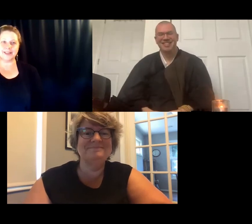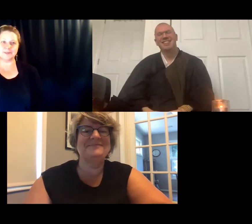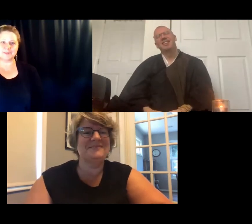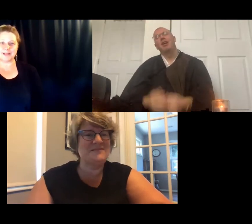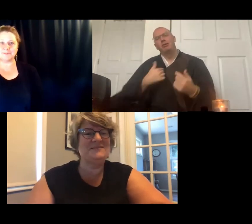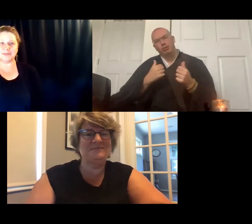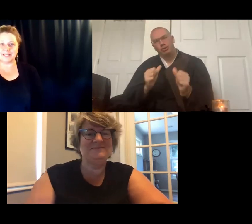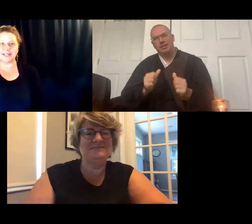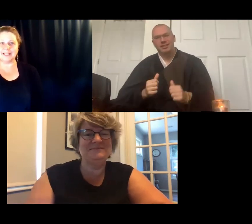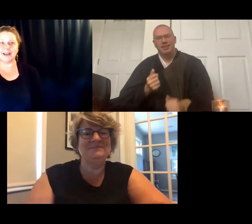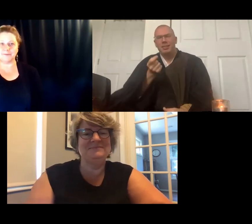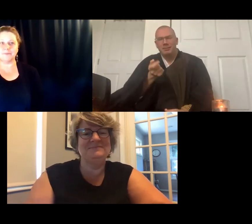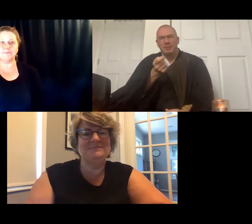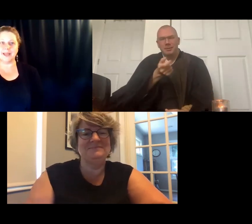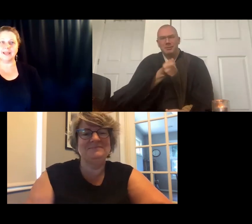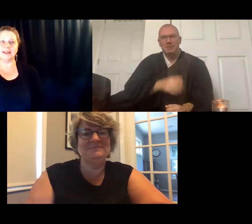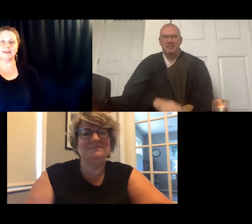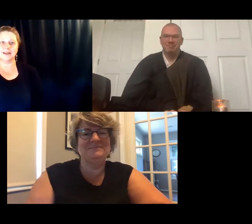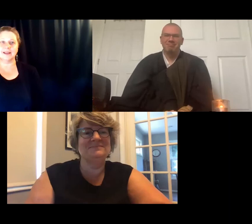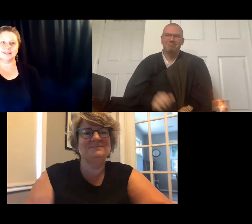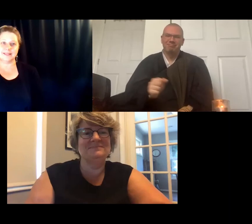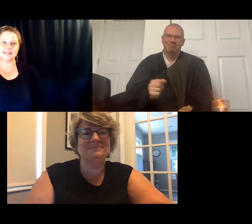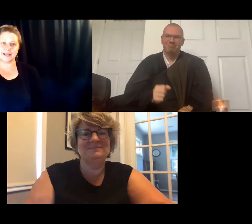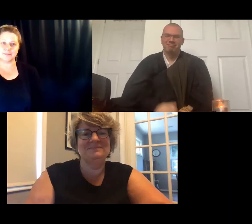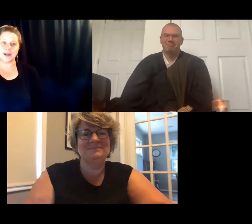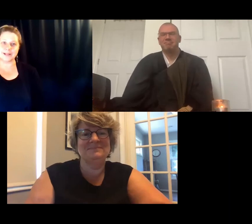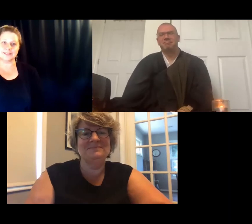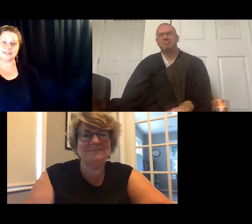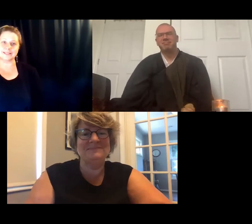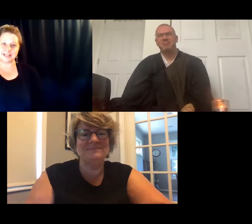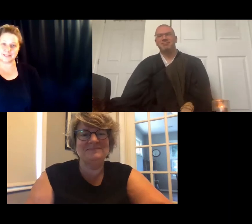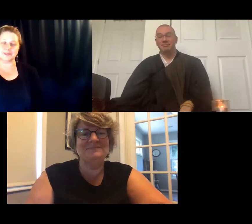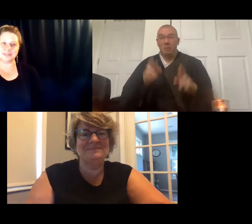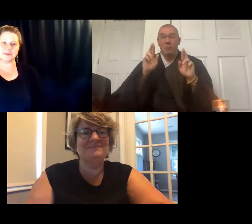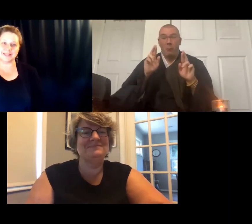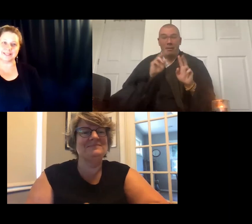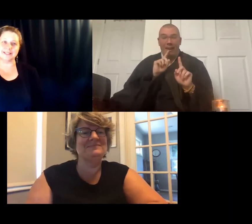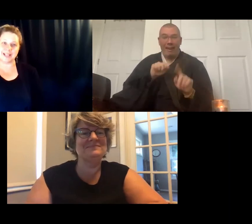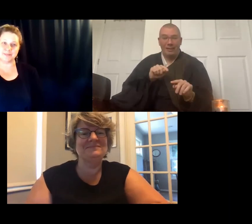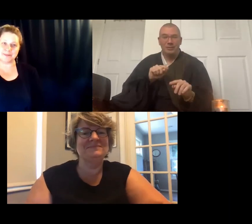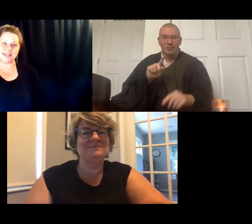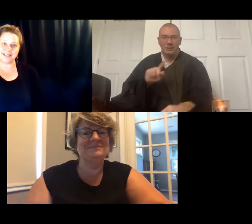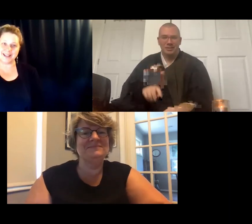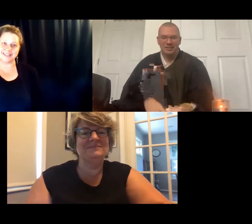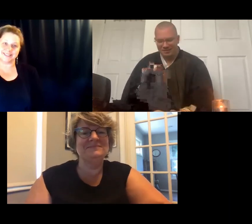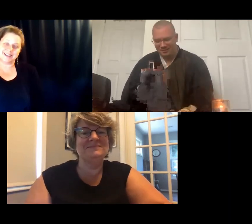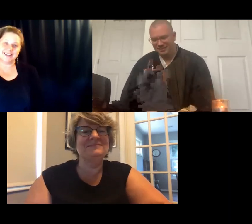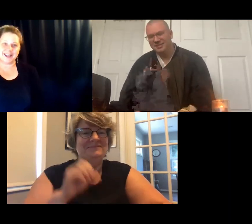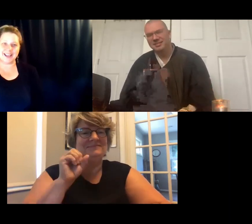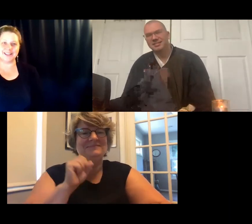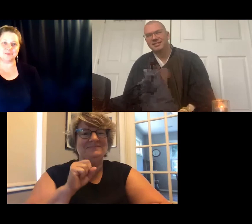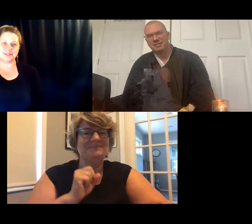taking on the responsibility of making these kind of practices accessible little by little has been my